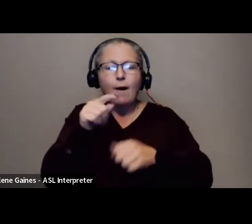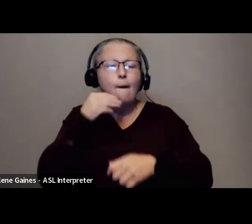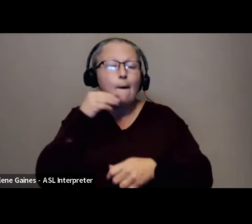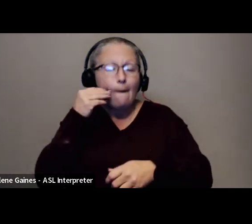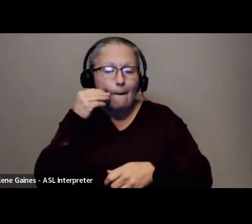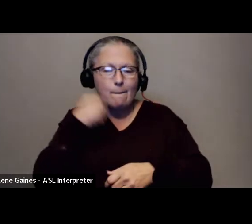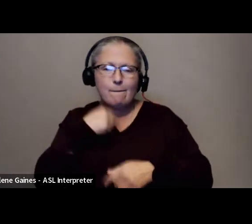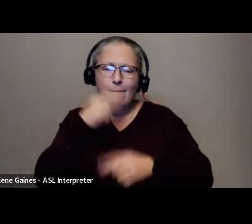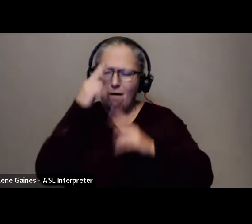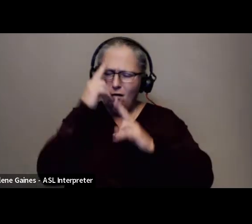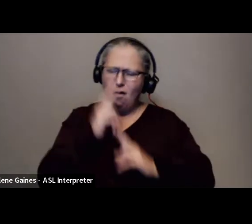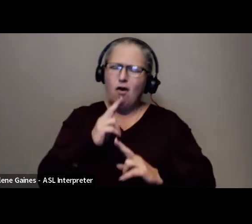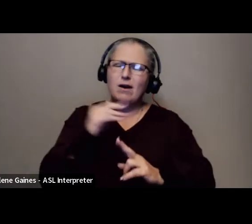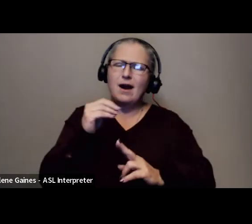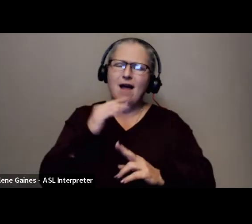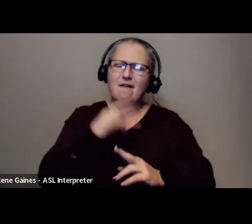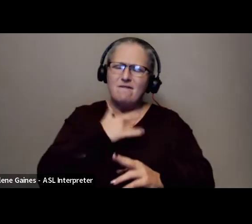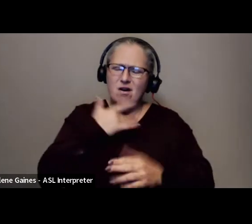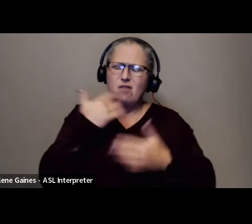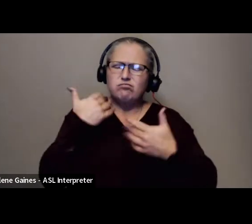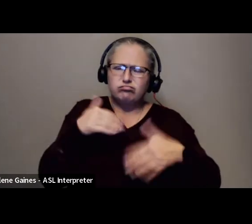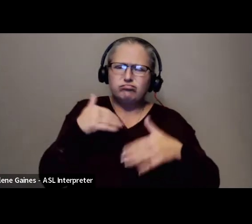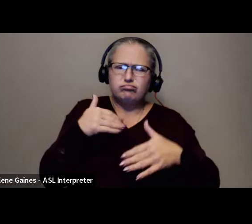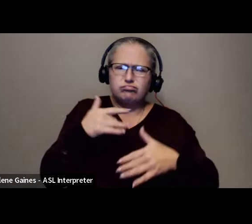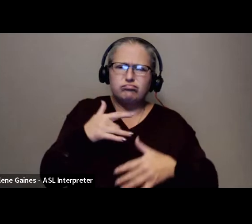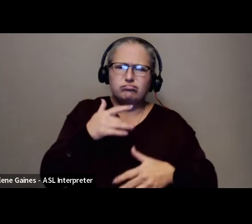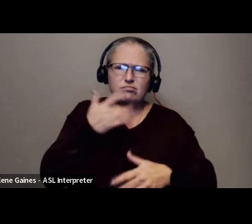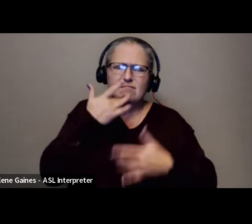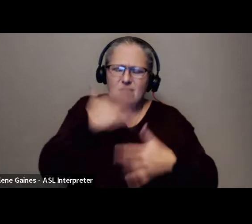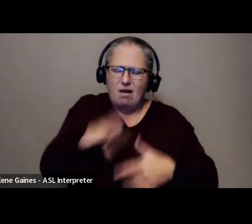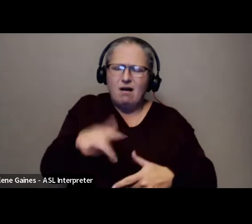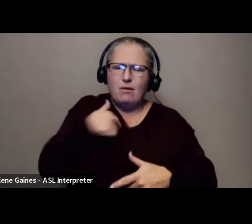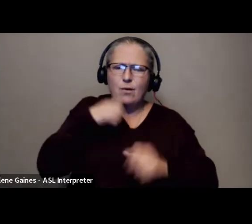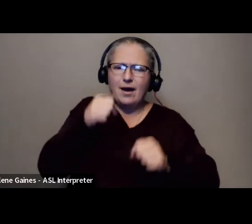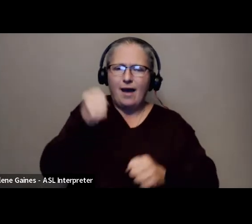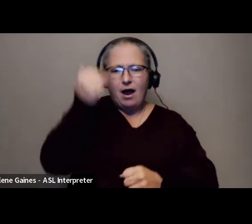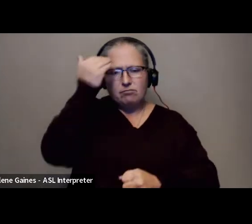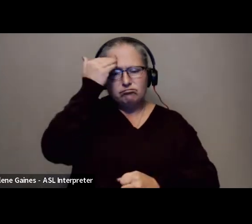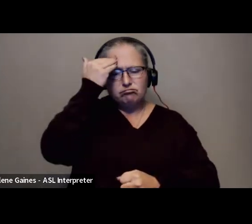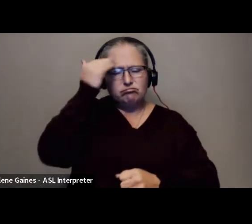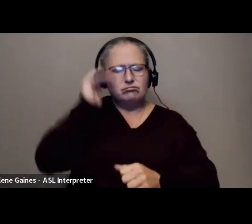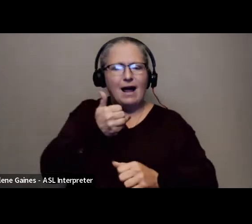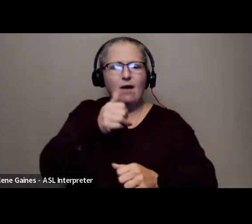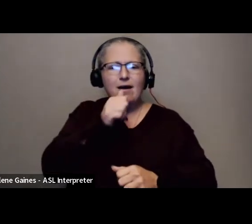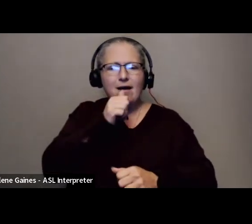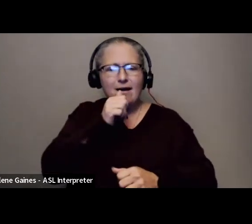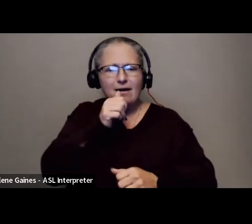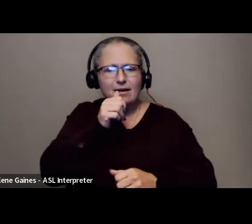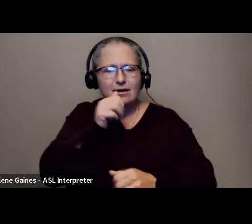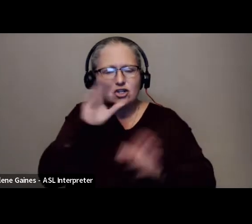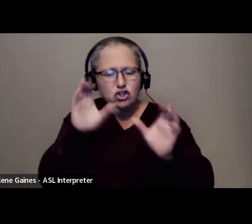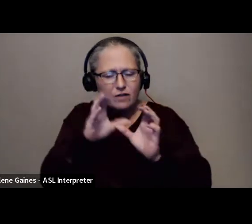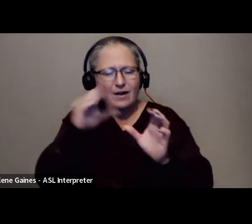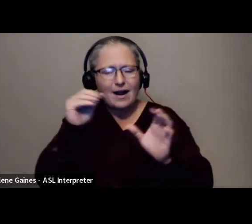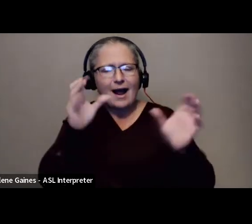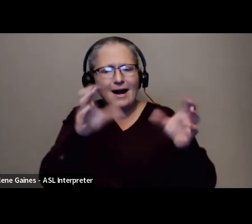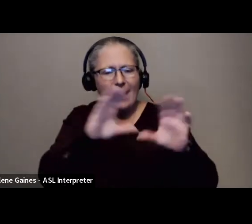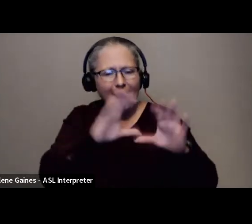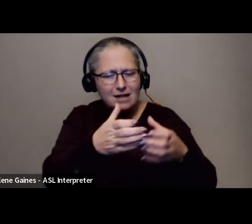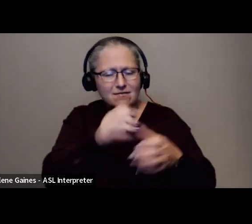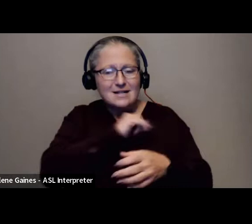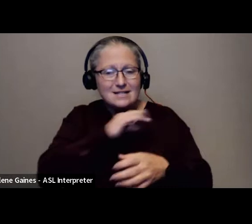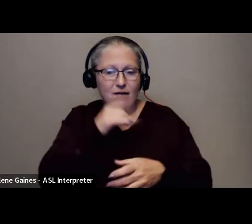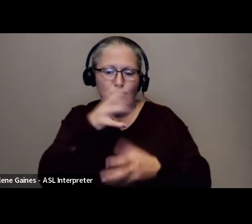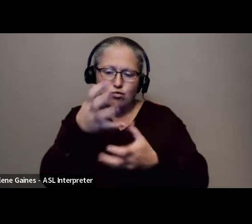feel honored and privileged that we can acknowledge our classified and certificated staff that have earned tenure status. It is a